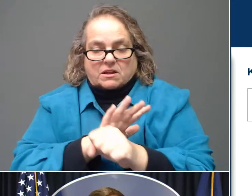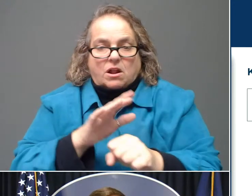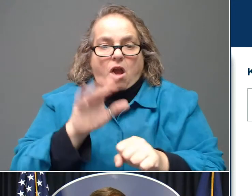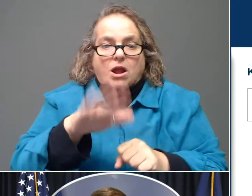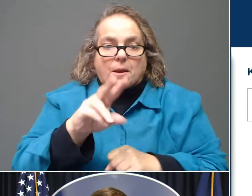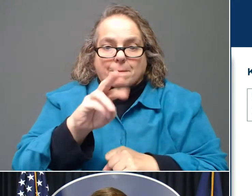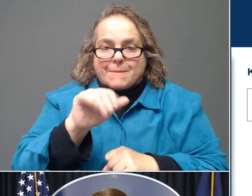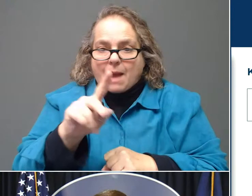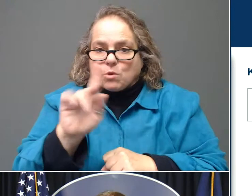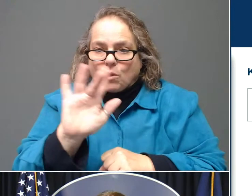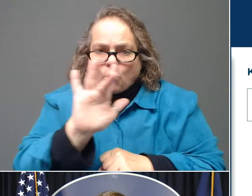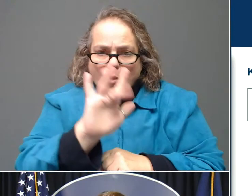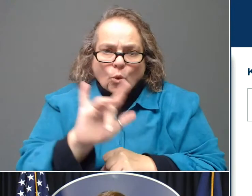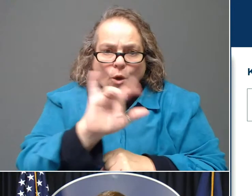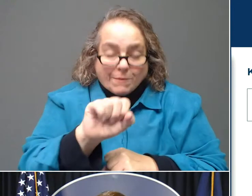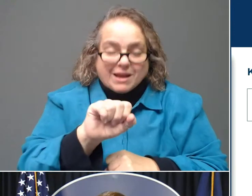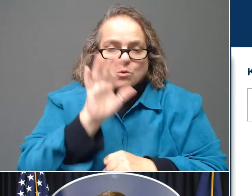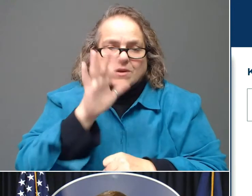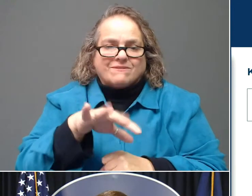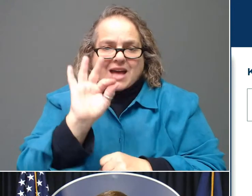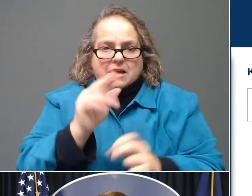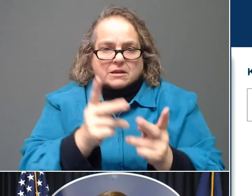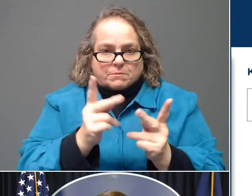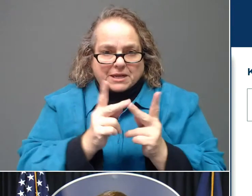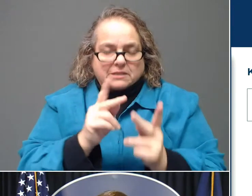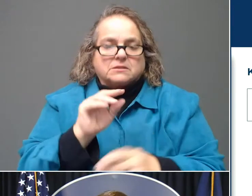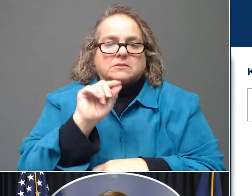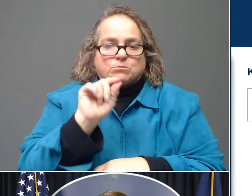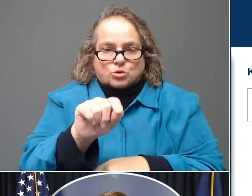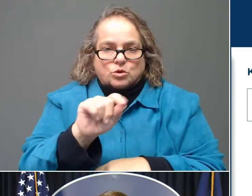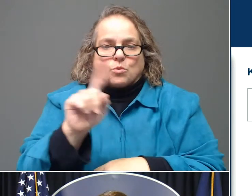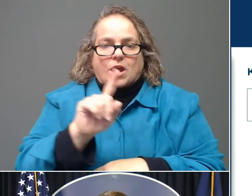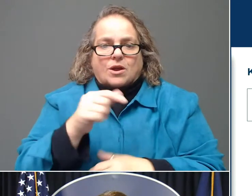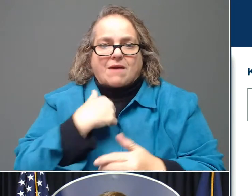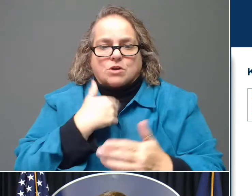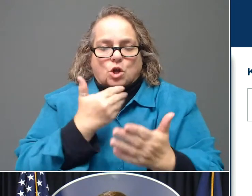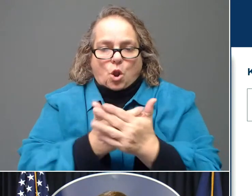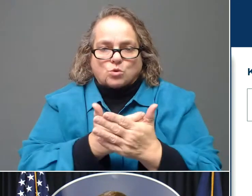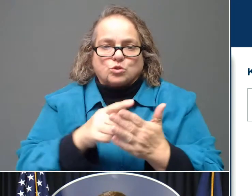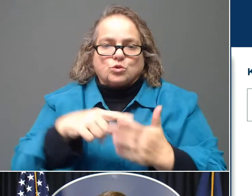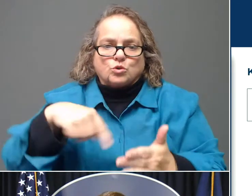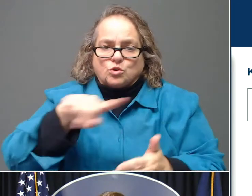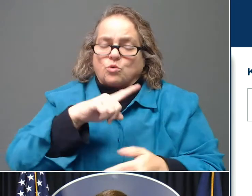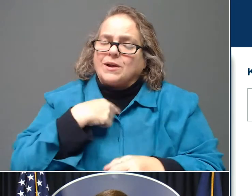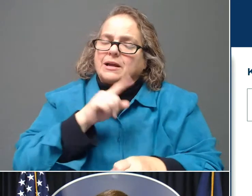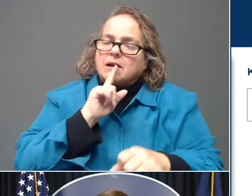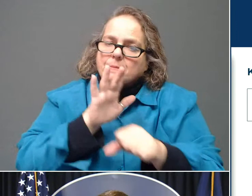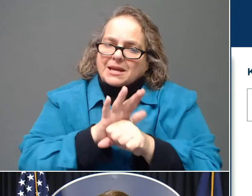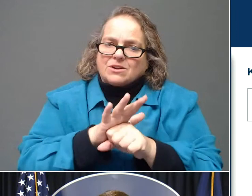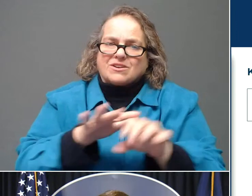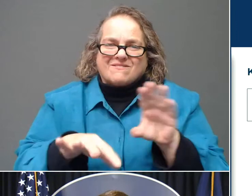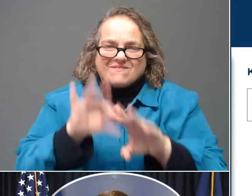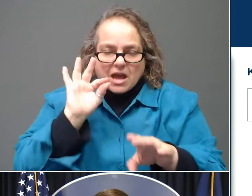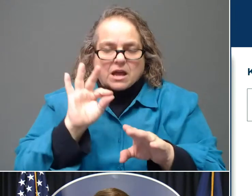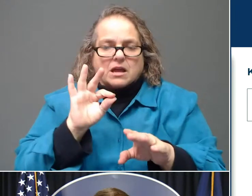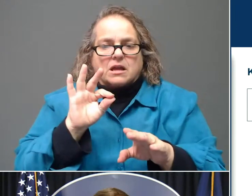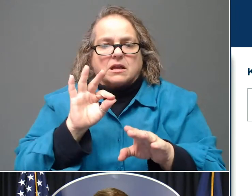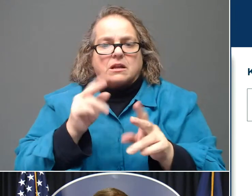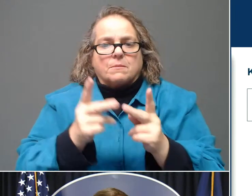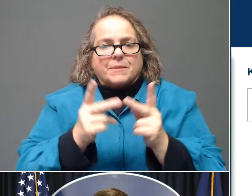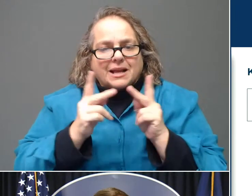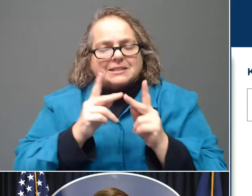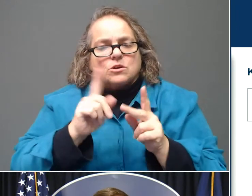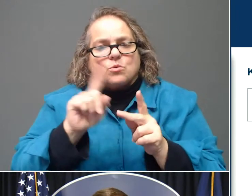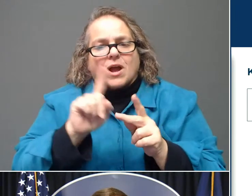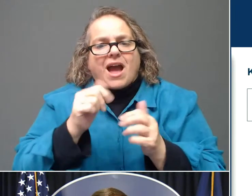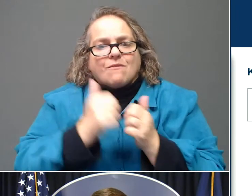a center that we believe is close enough. We are committed to ensuring that everybody is close